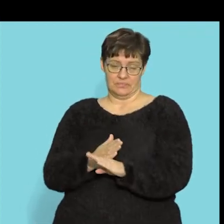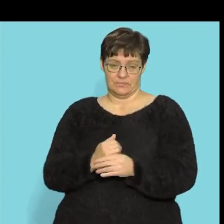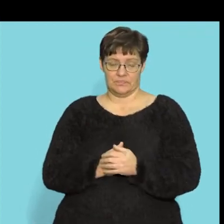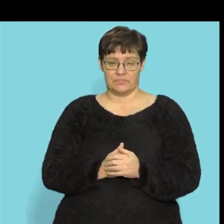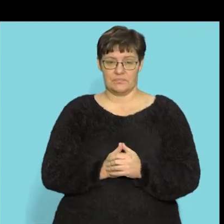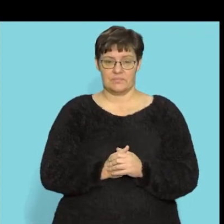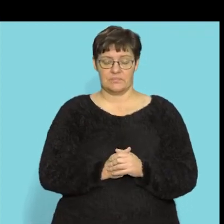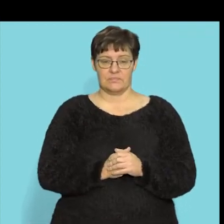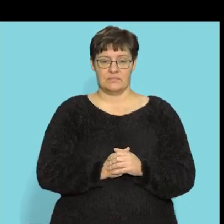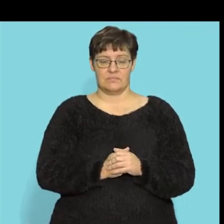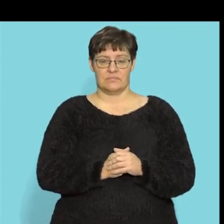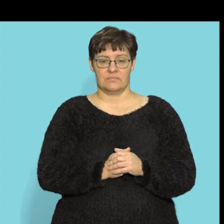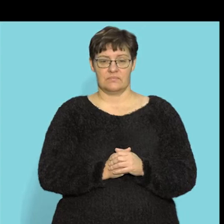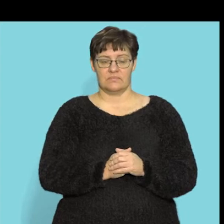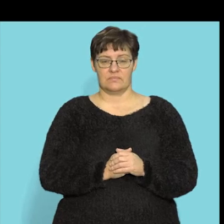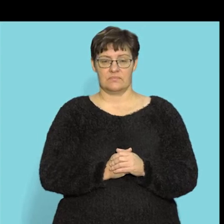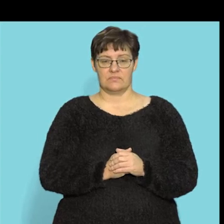resistance.